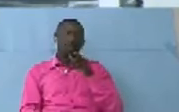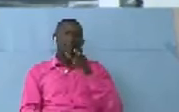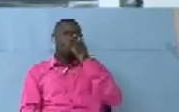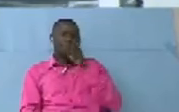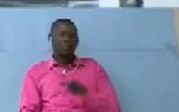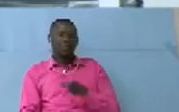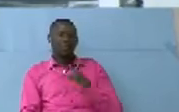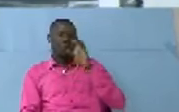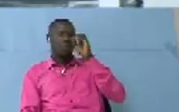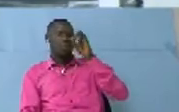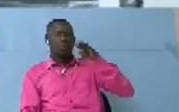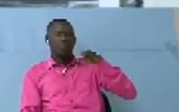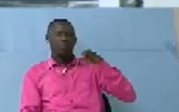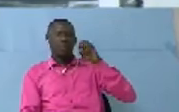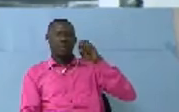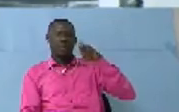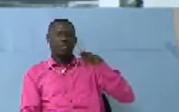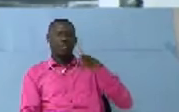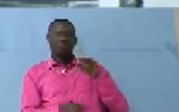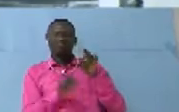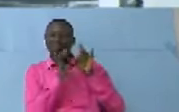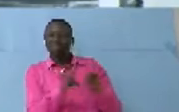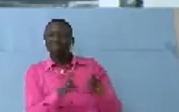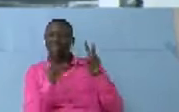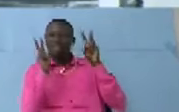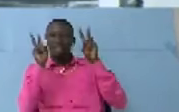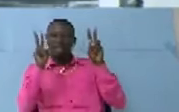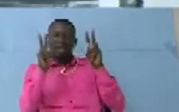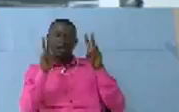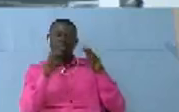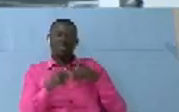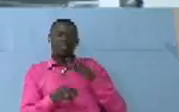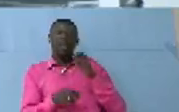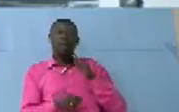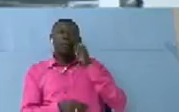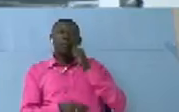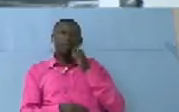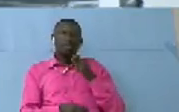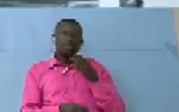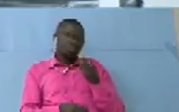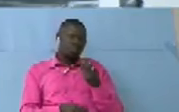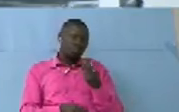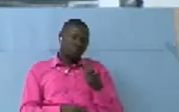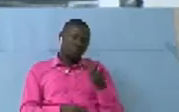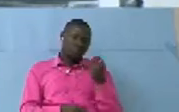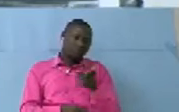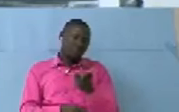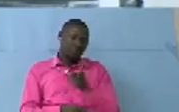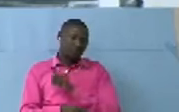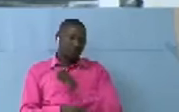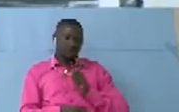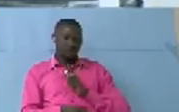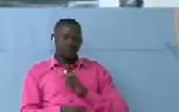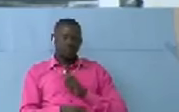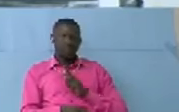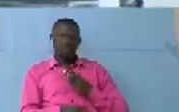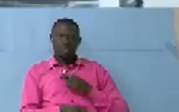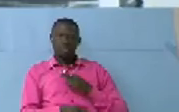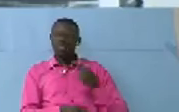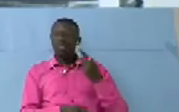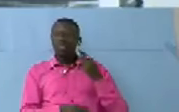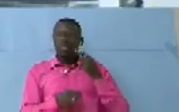that he does not like Yaya Jame. And his money that he gives to us, the information was also called Kordai